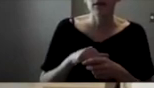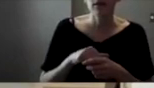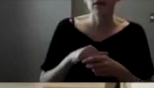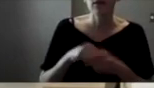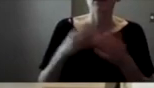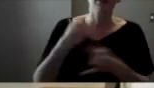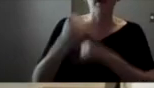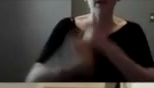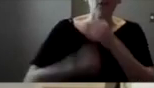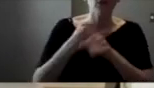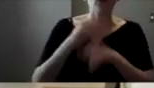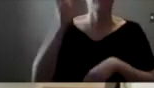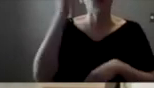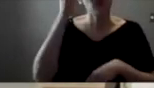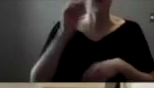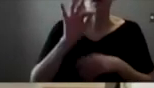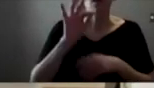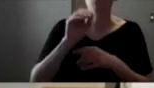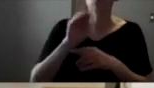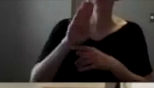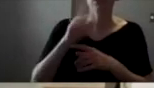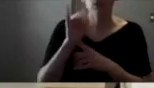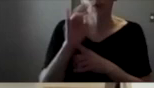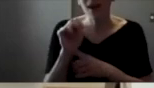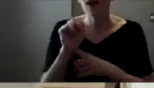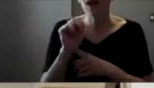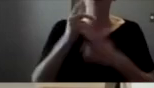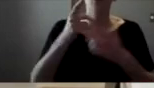of OBGYN, and others. And of course, for